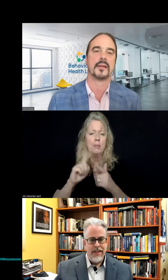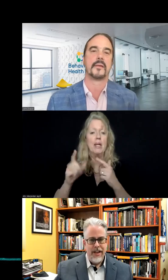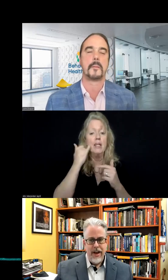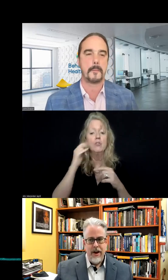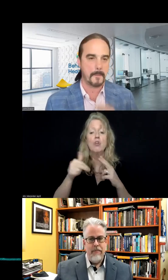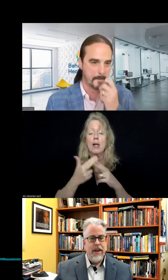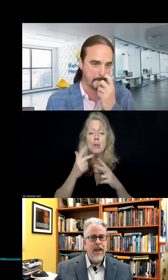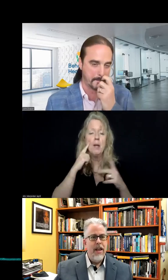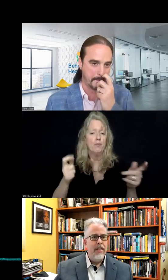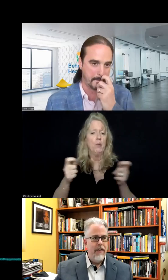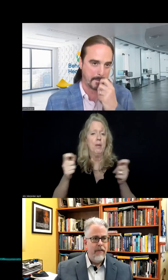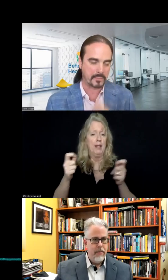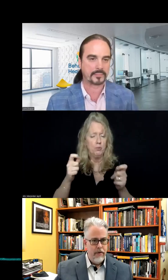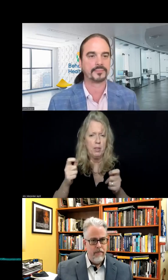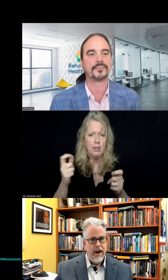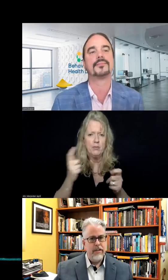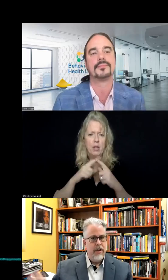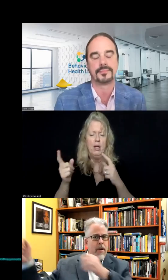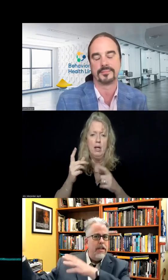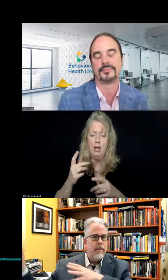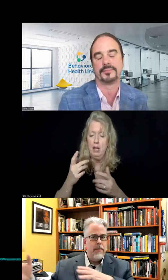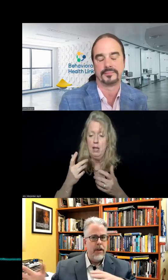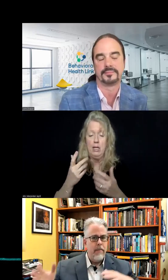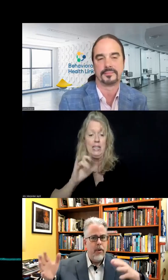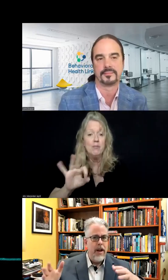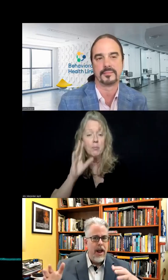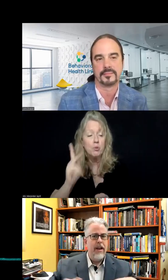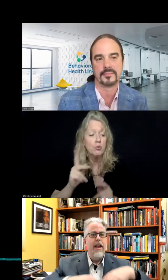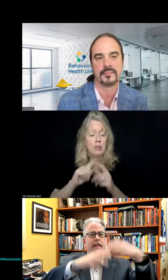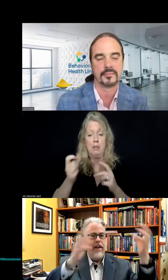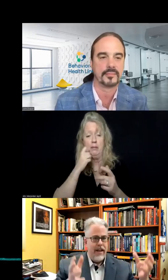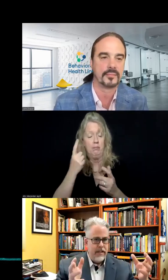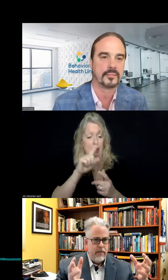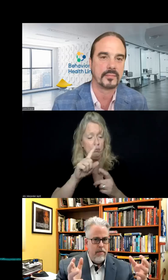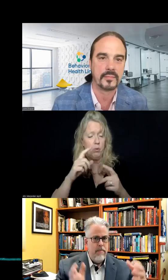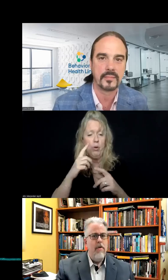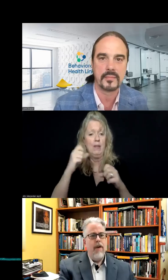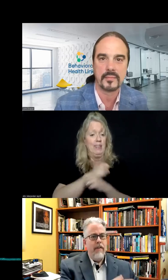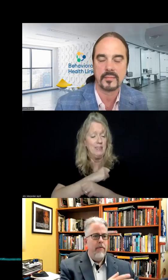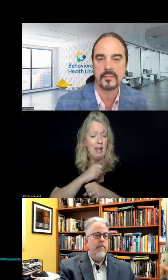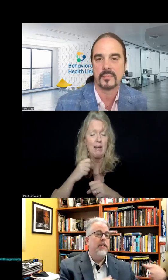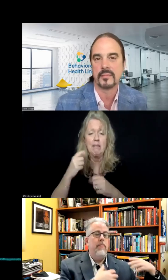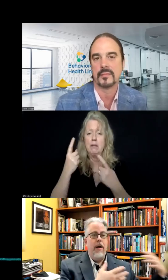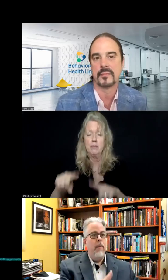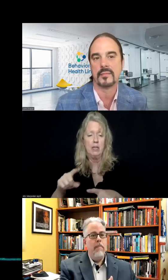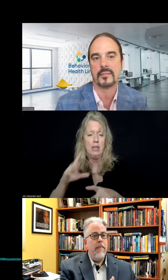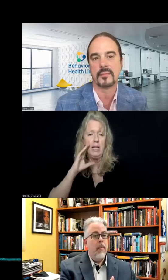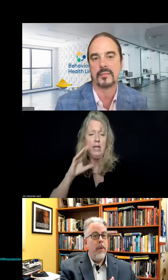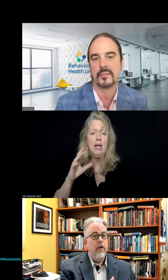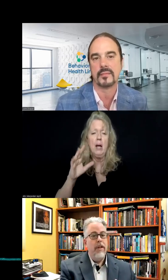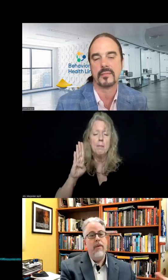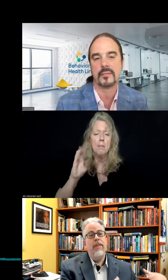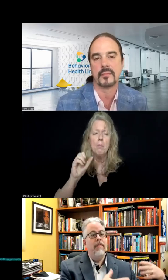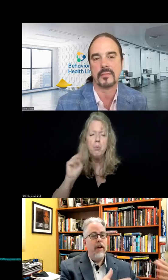talk about this idea of being left of boom, right? So someone's building up to an attack, the attack is the boom, right of boom is maybe